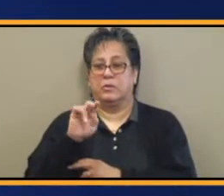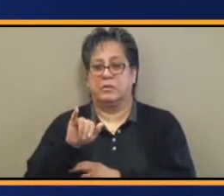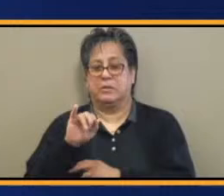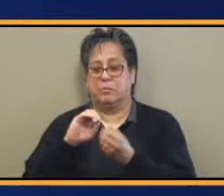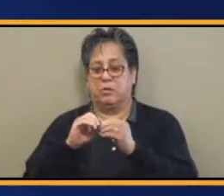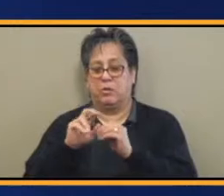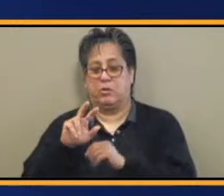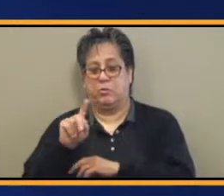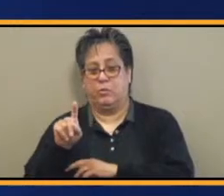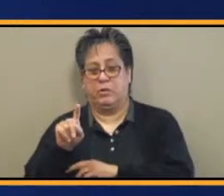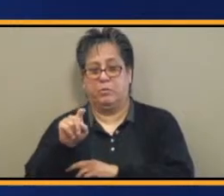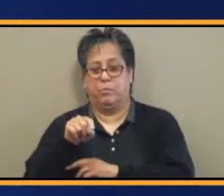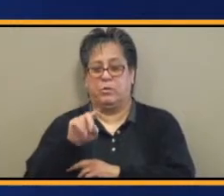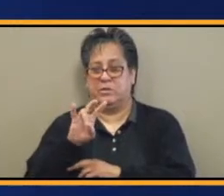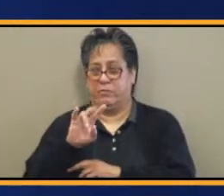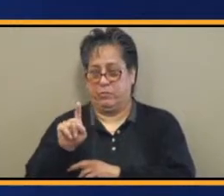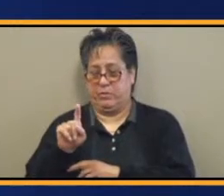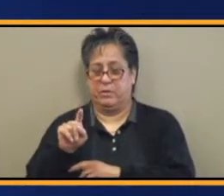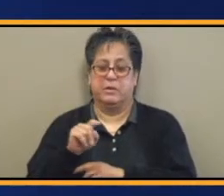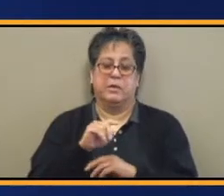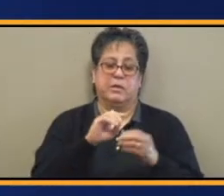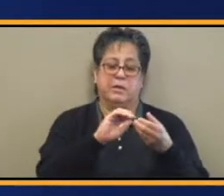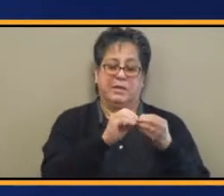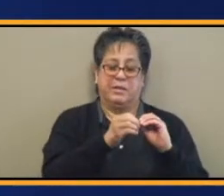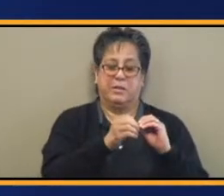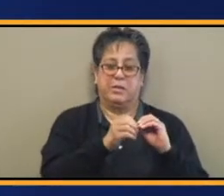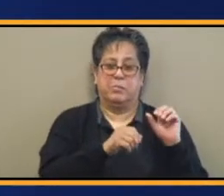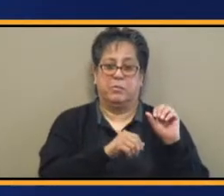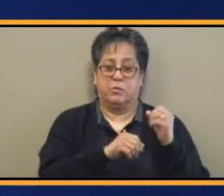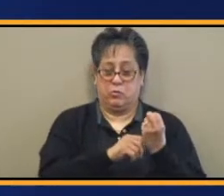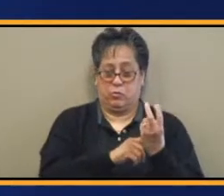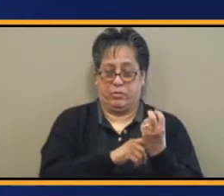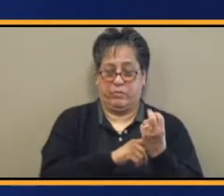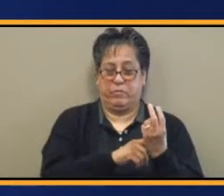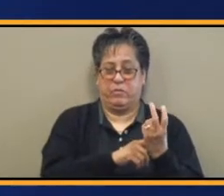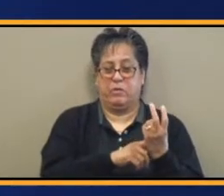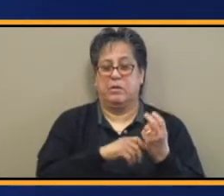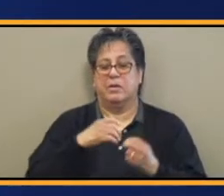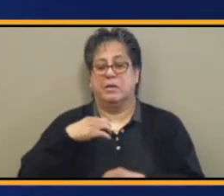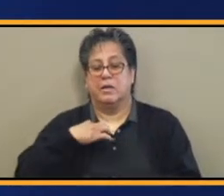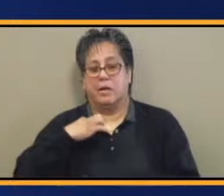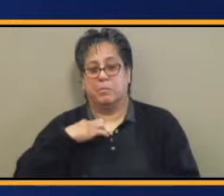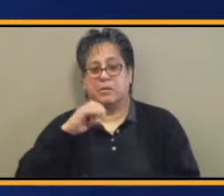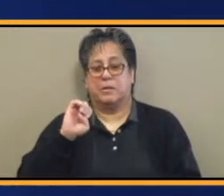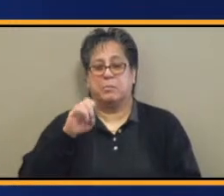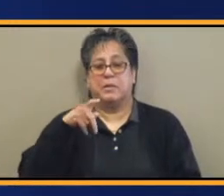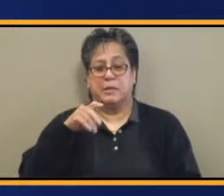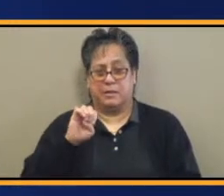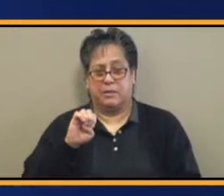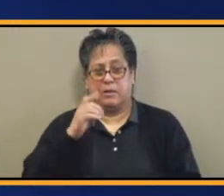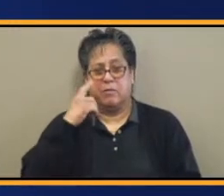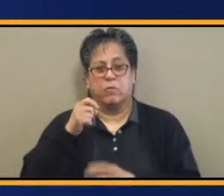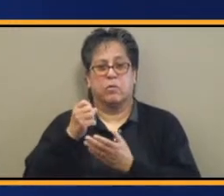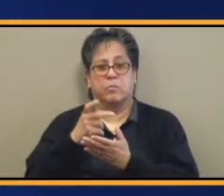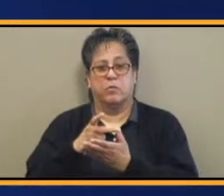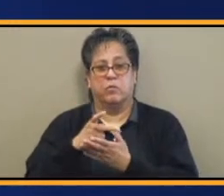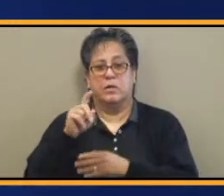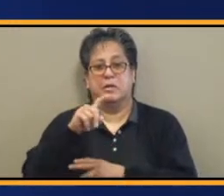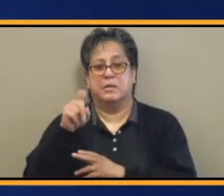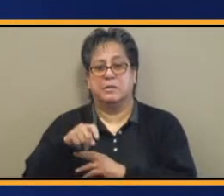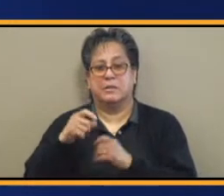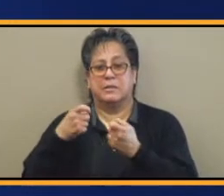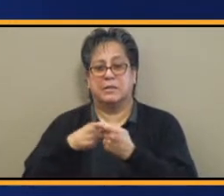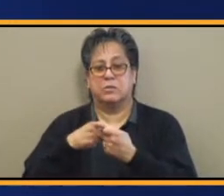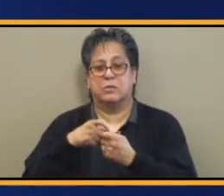under 551.071. Executive session item 12, application of El Paso Electric Company for approval of its Texas